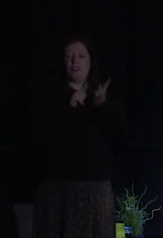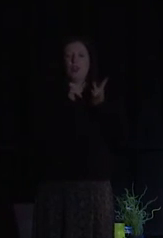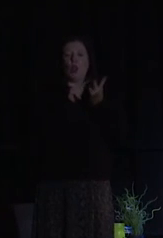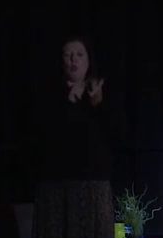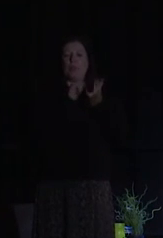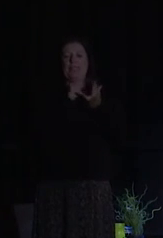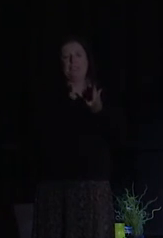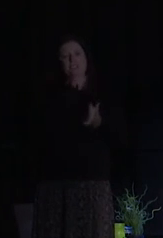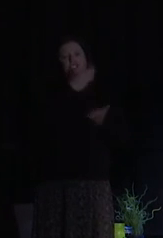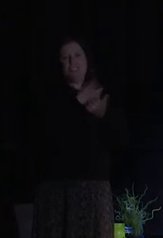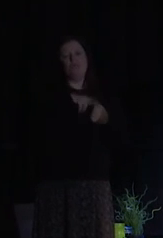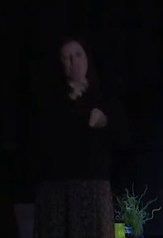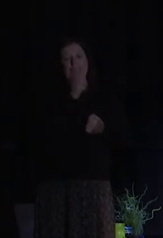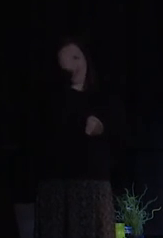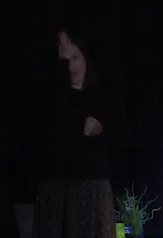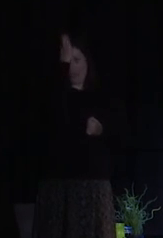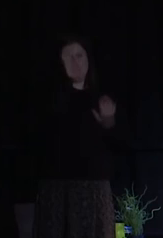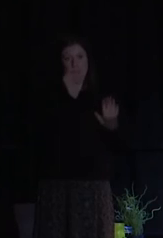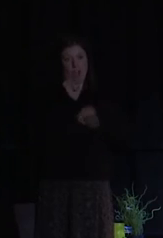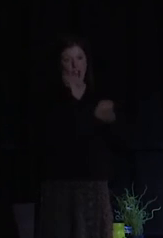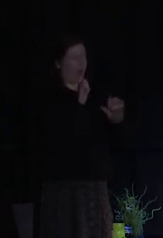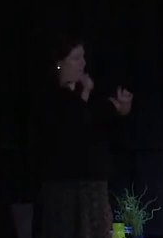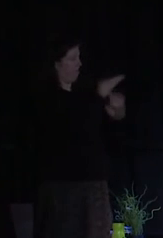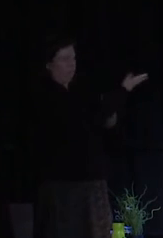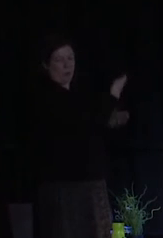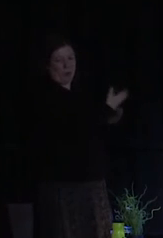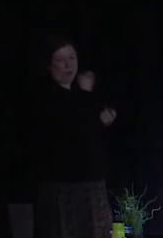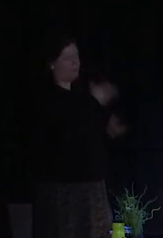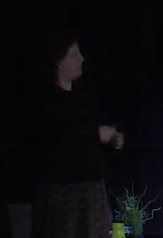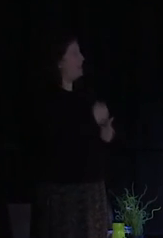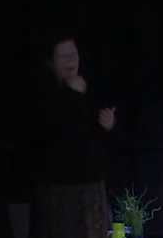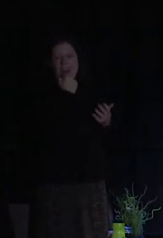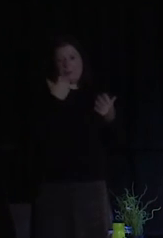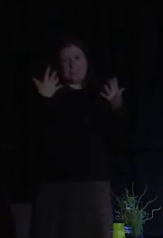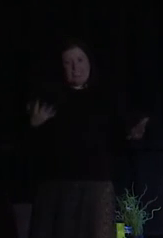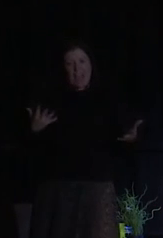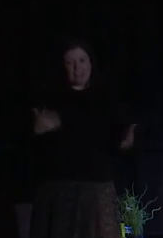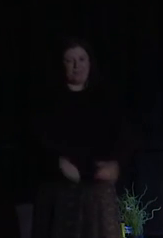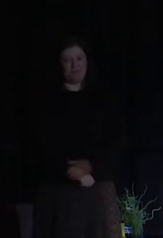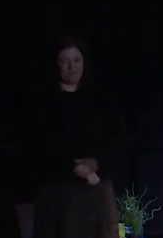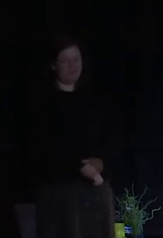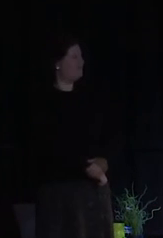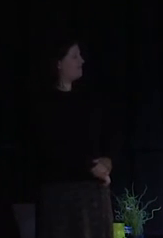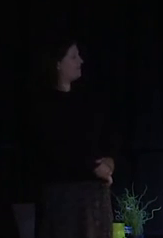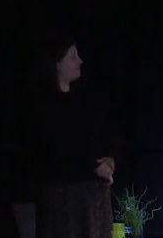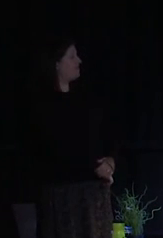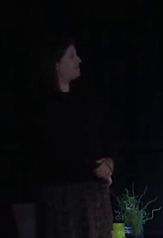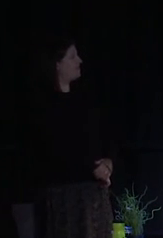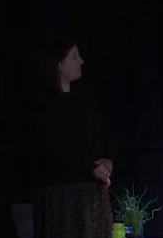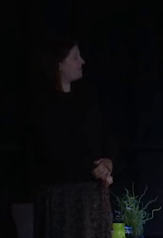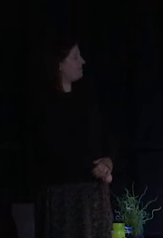best picture ever. So, yeah, that gets in there for just that at all. Okay. Right, number 10. So